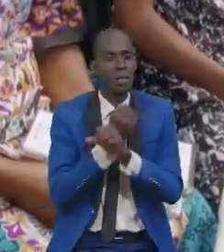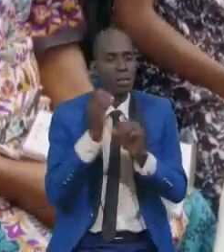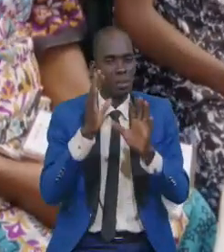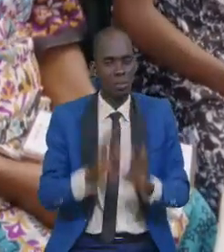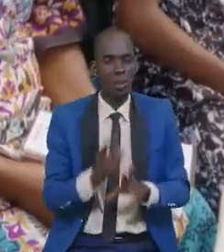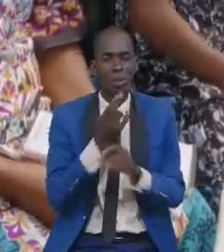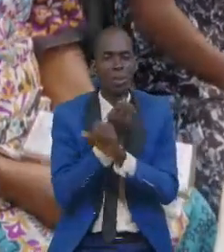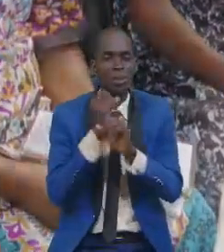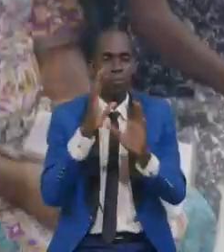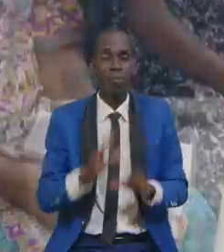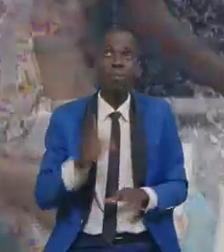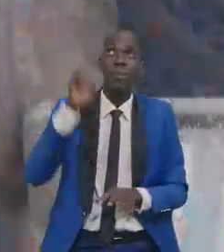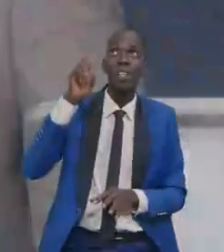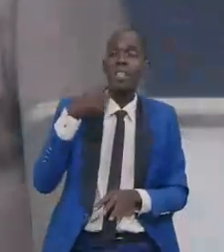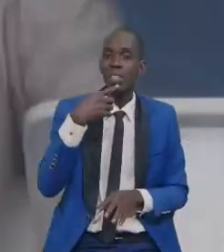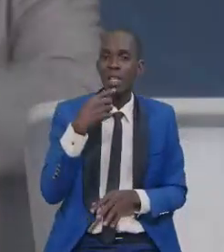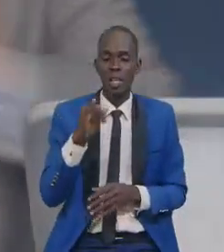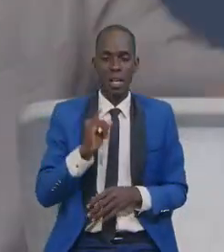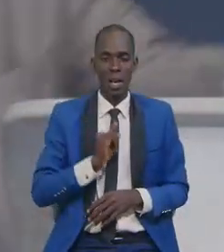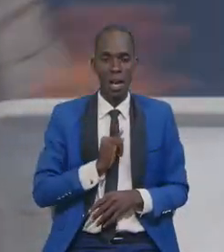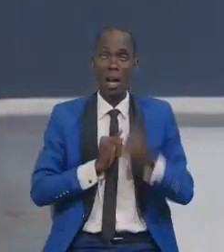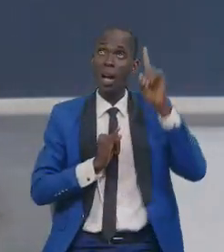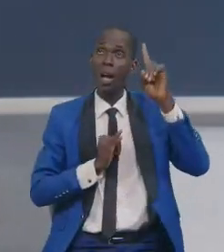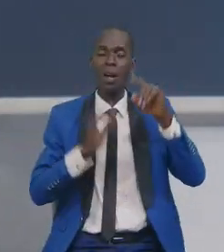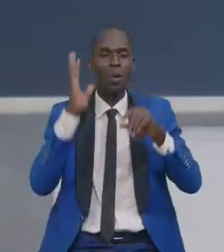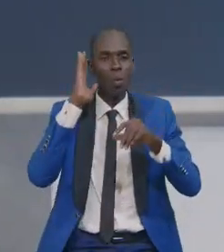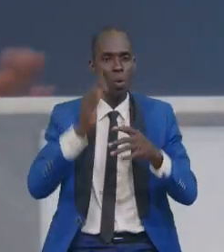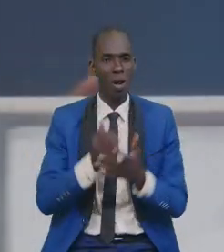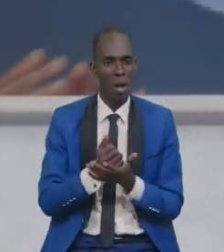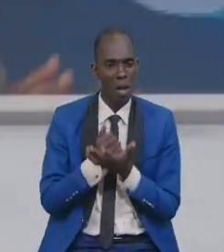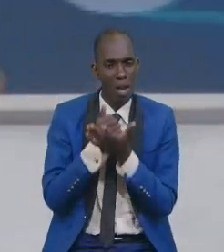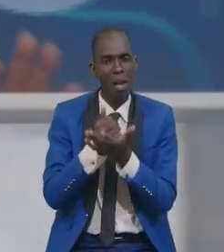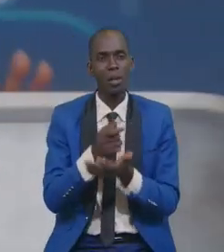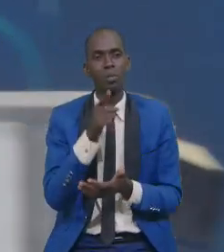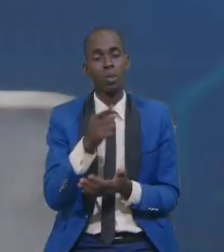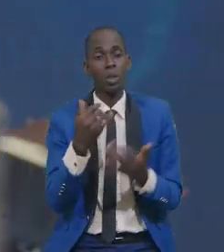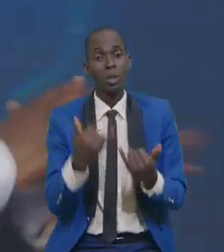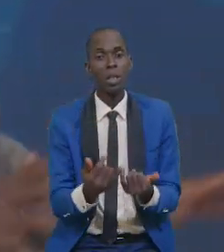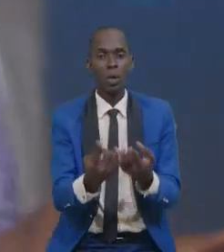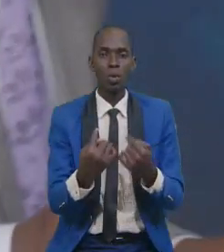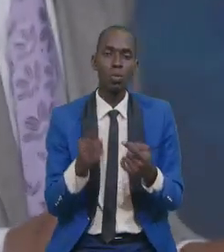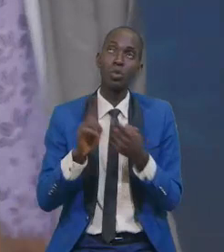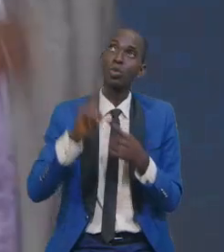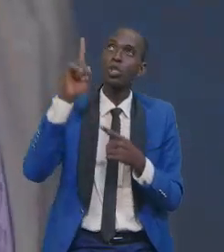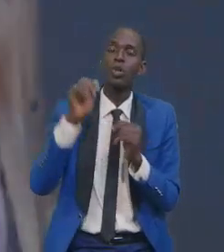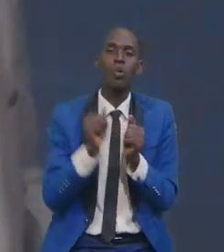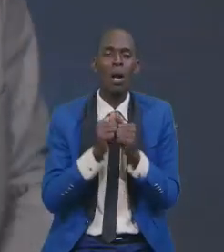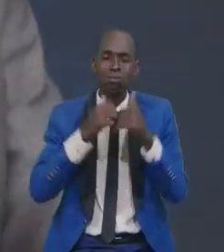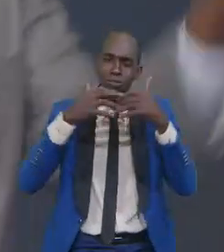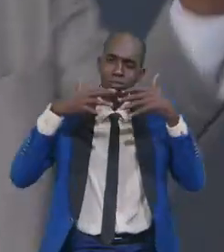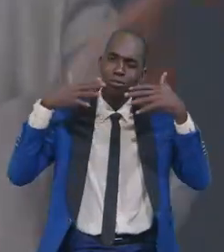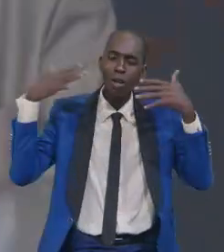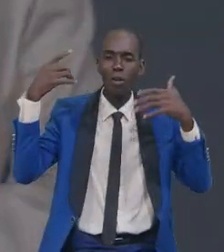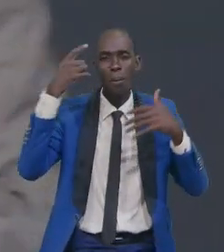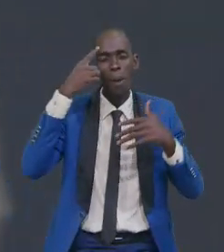says, I will help you. So come with a joyful mind, an expectant mind.